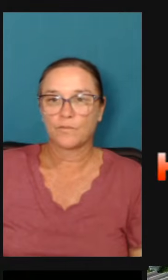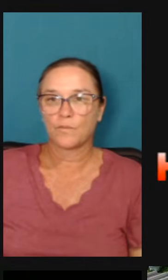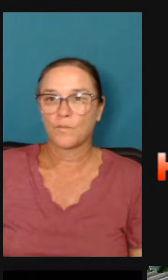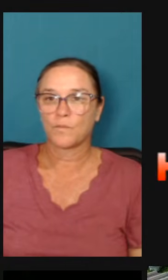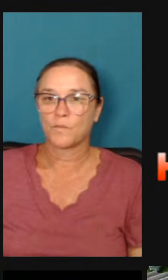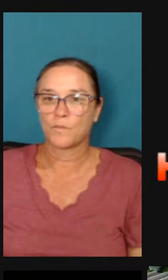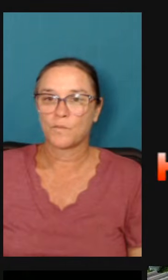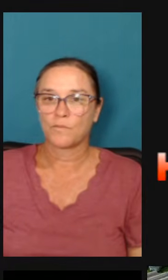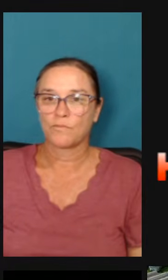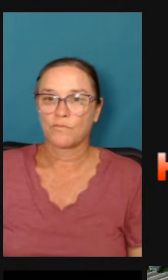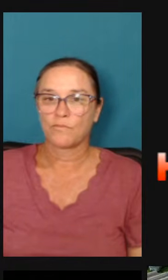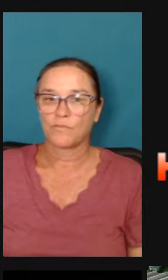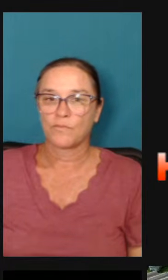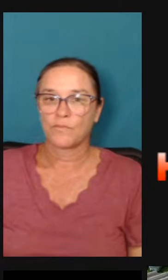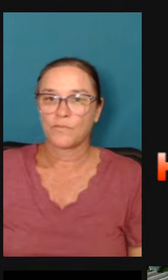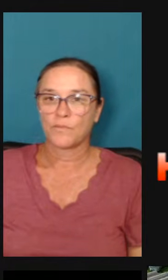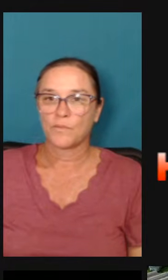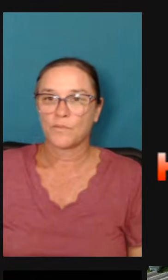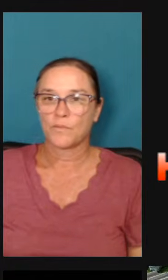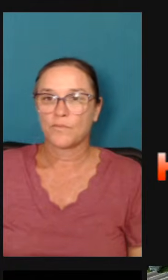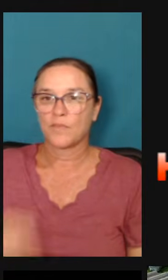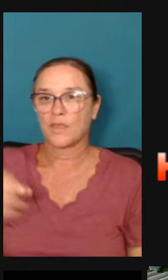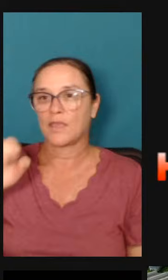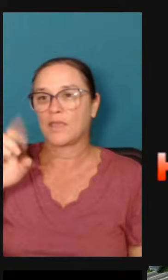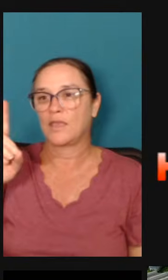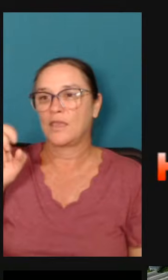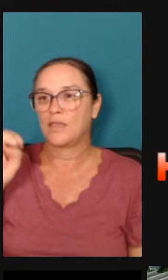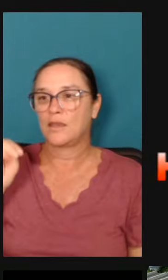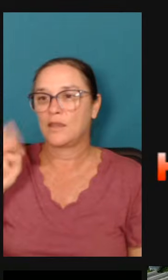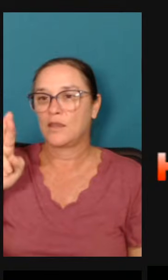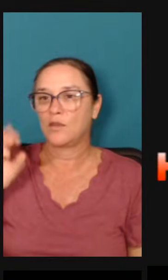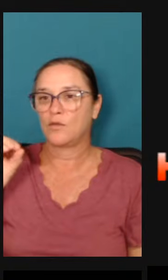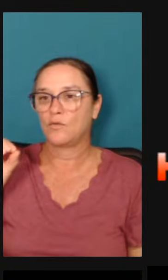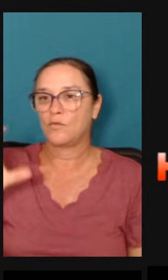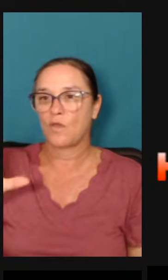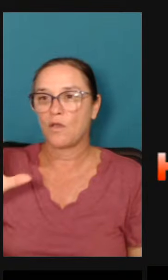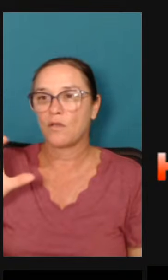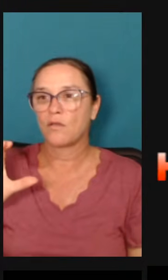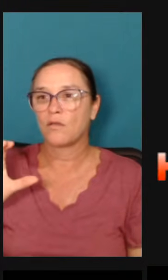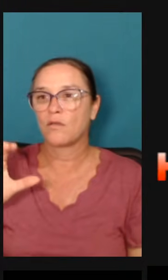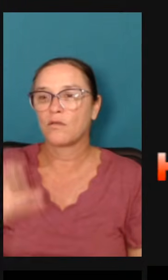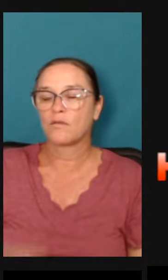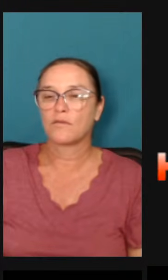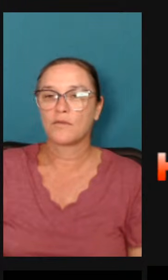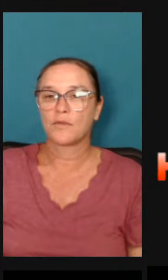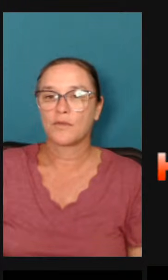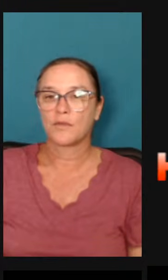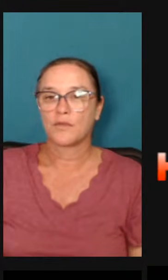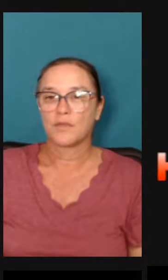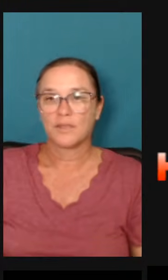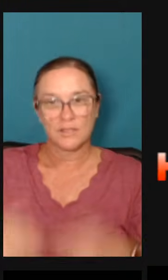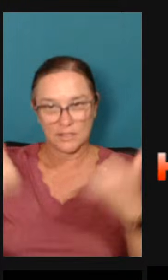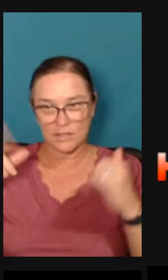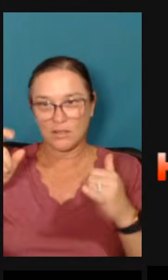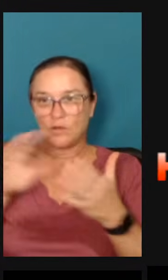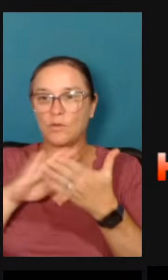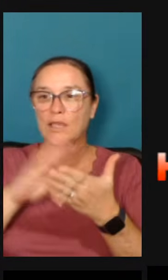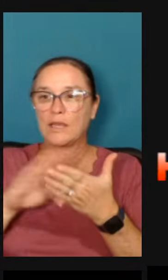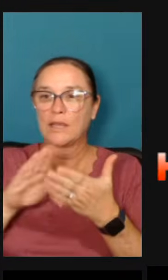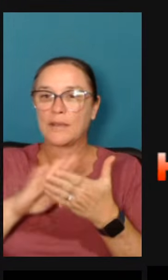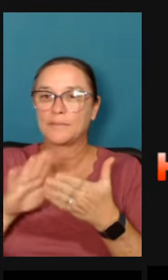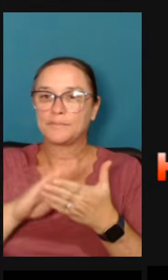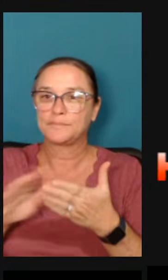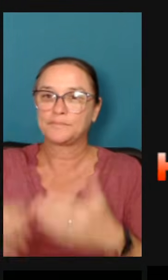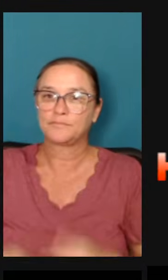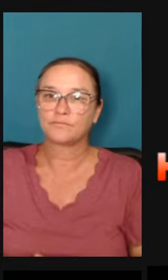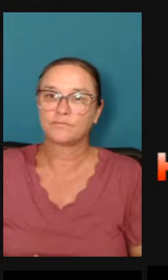And a little bit further down, Eden Rock. So still a cleanup, just not as thick, right? And even further down. That